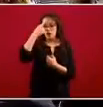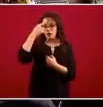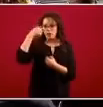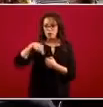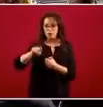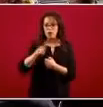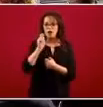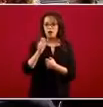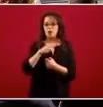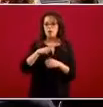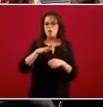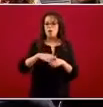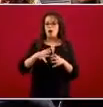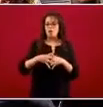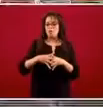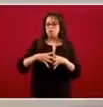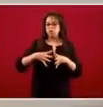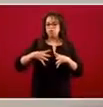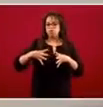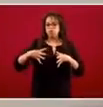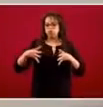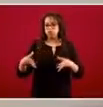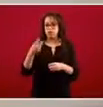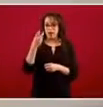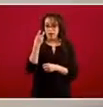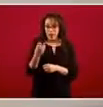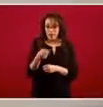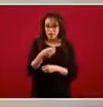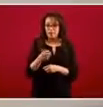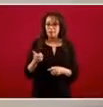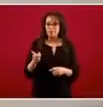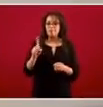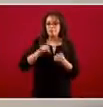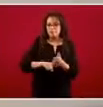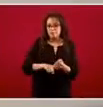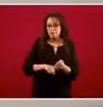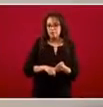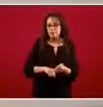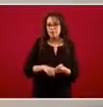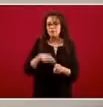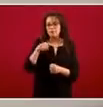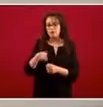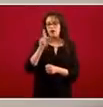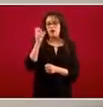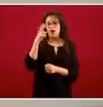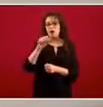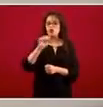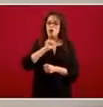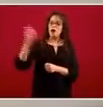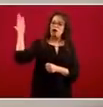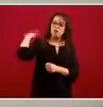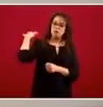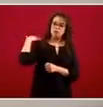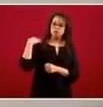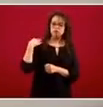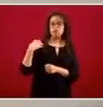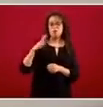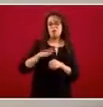but this medicine would have the effect of avoiding systemic inflammation within the tissue